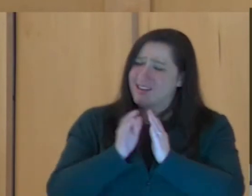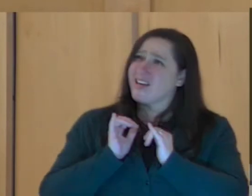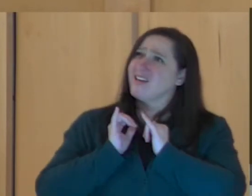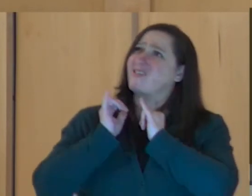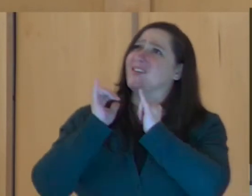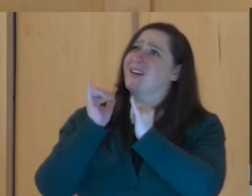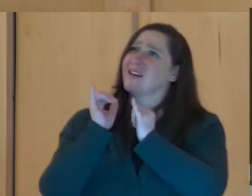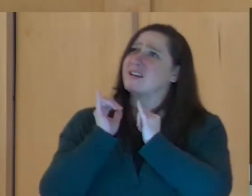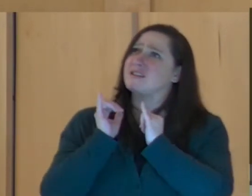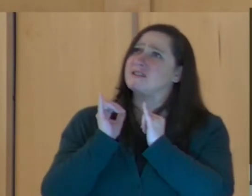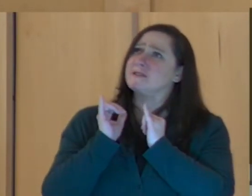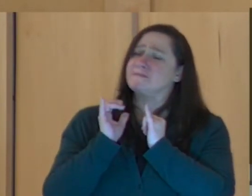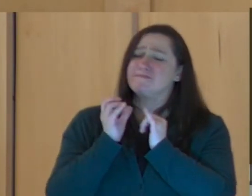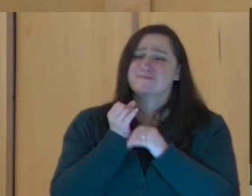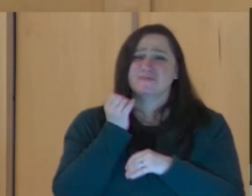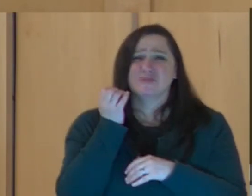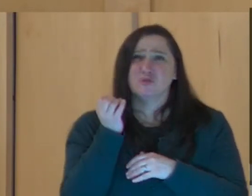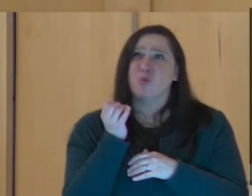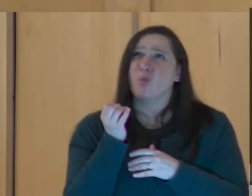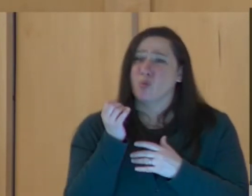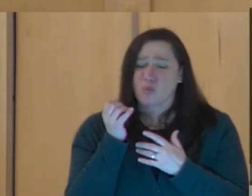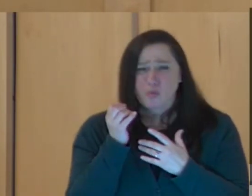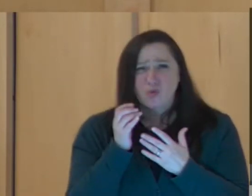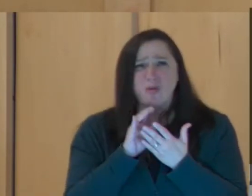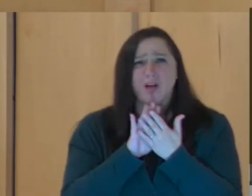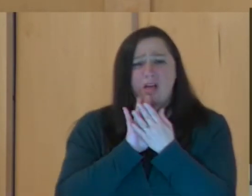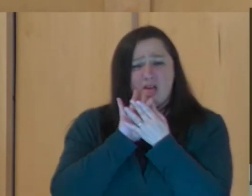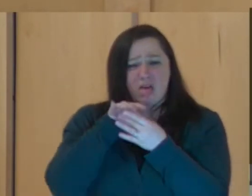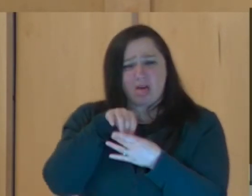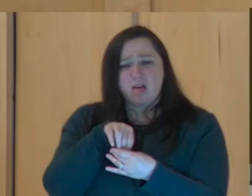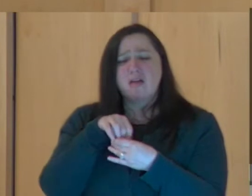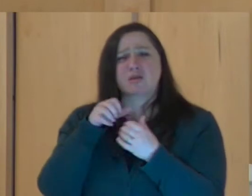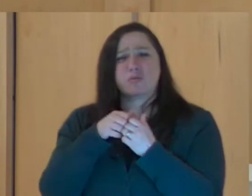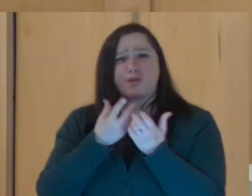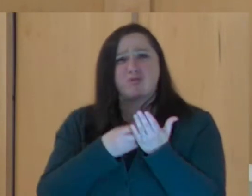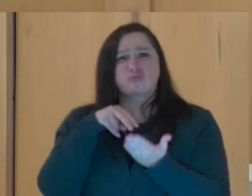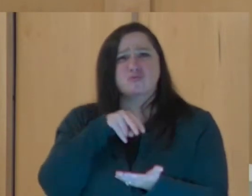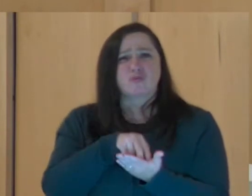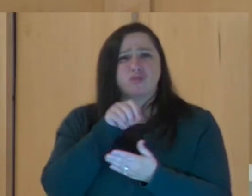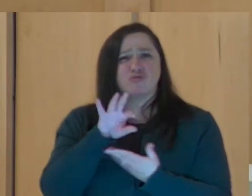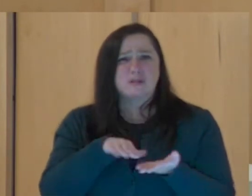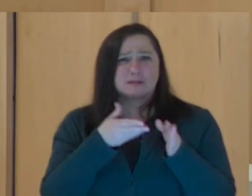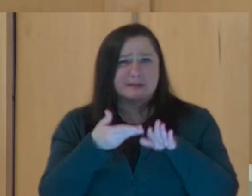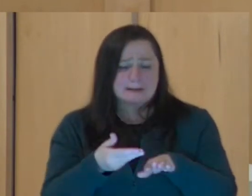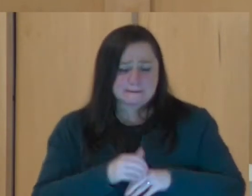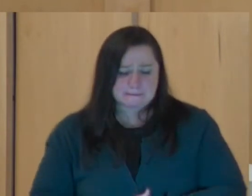so somehow attaining to the resurrection of the dead."